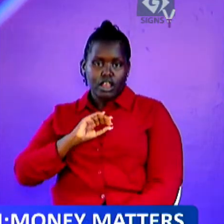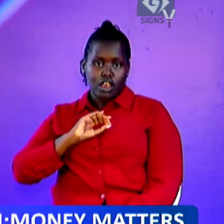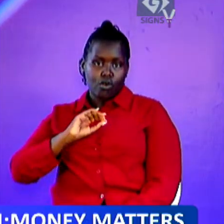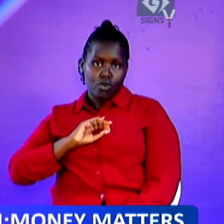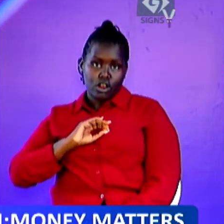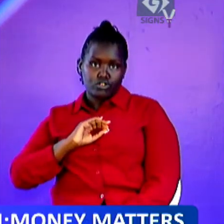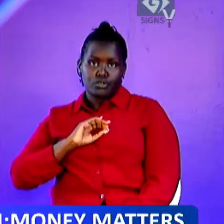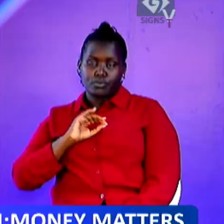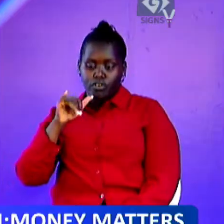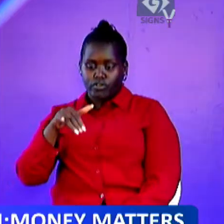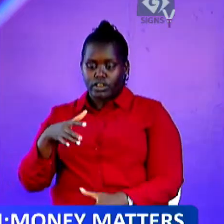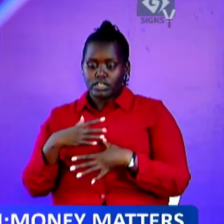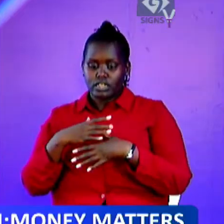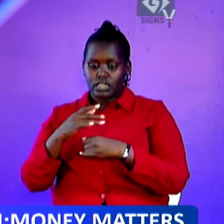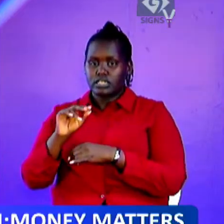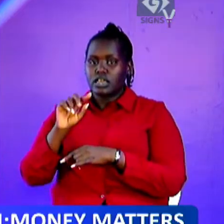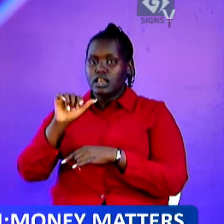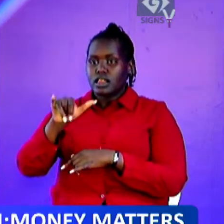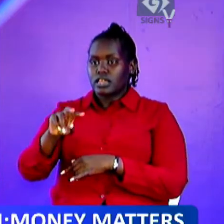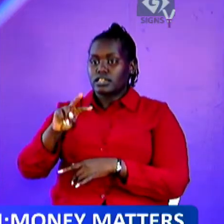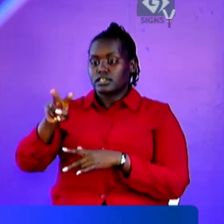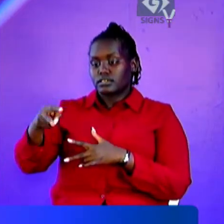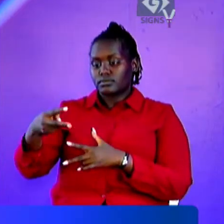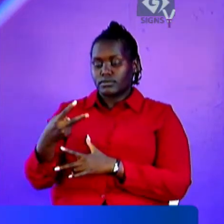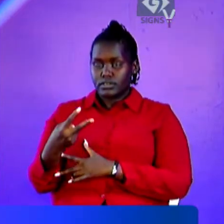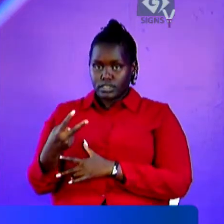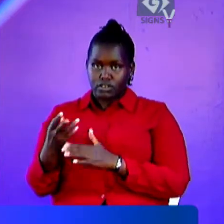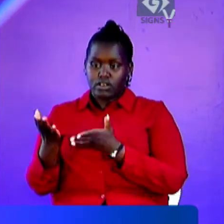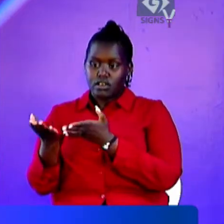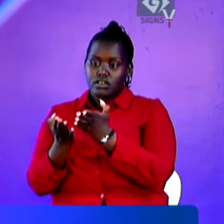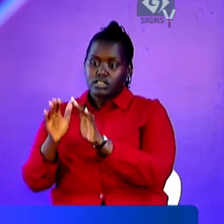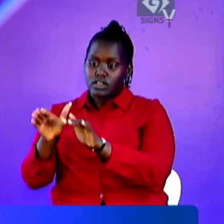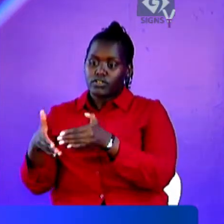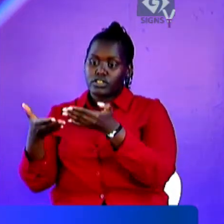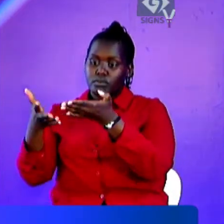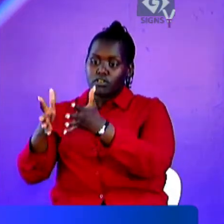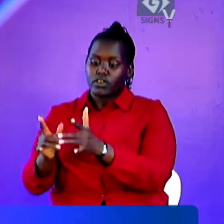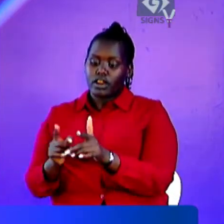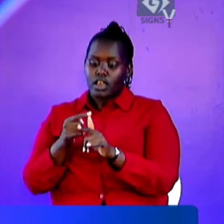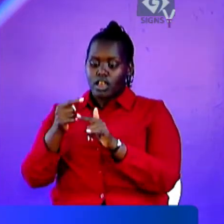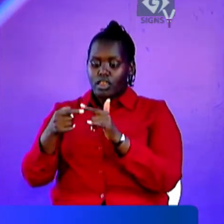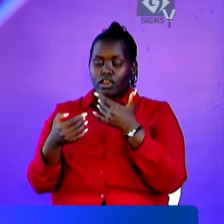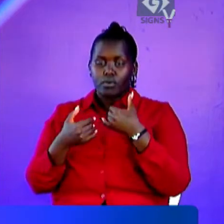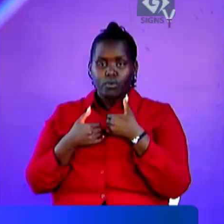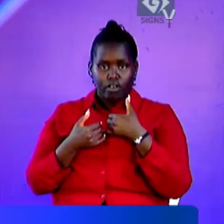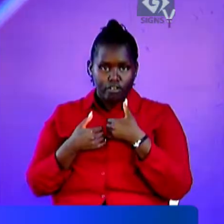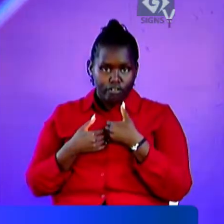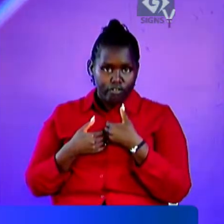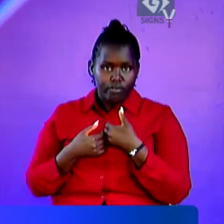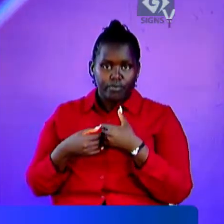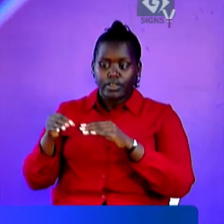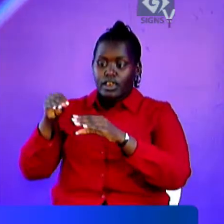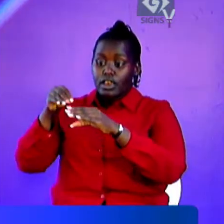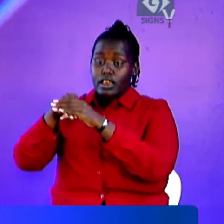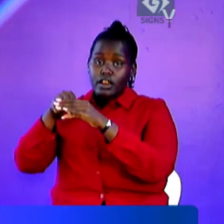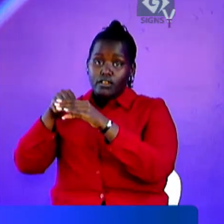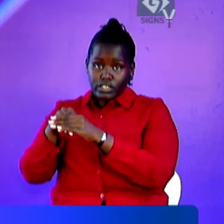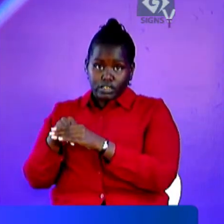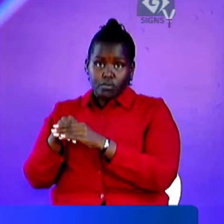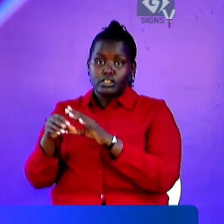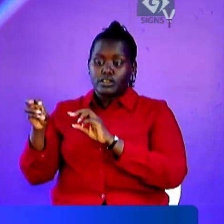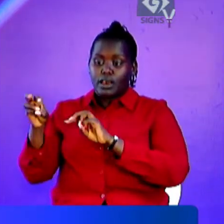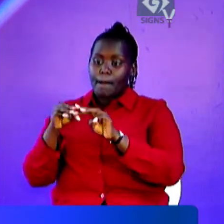trust. So that's the second service provider. Then, of course, you have the investment manager or the fund